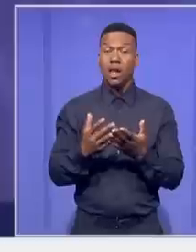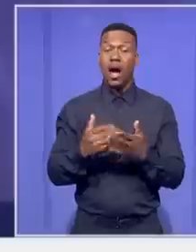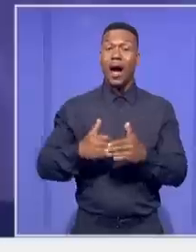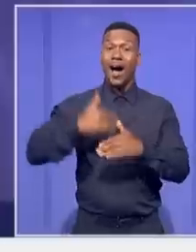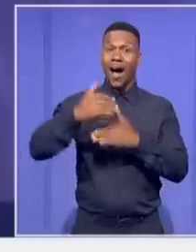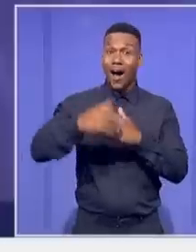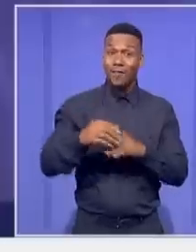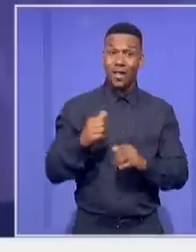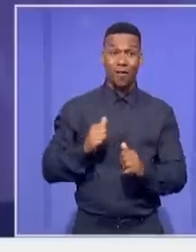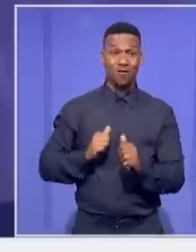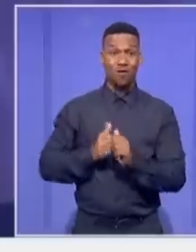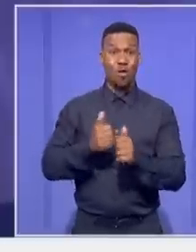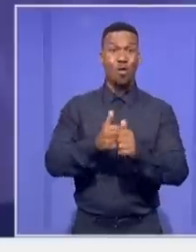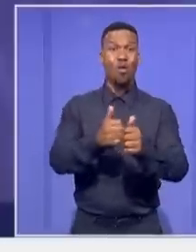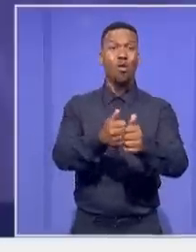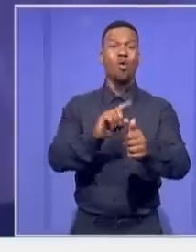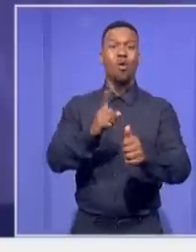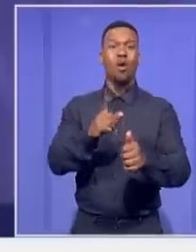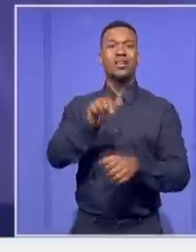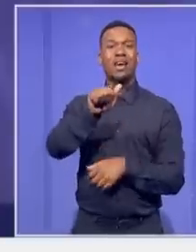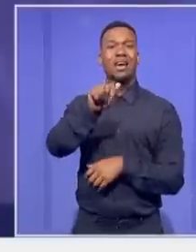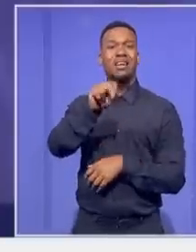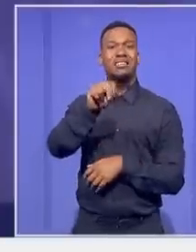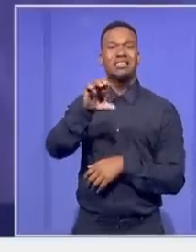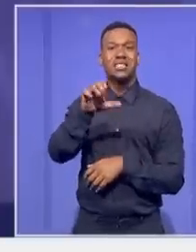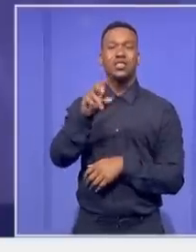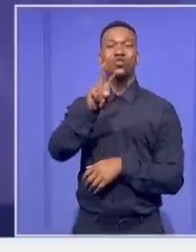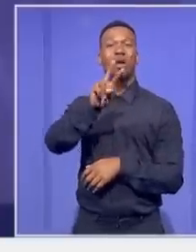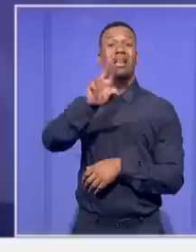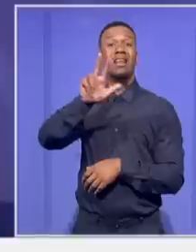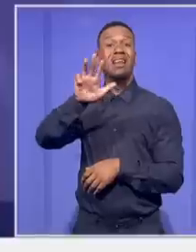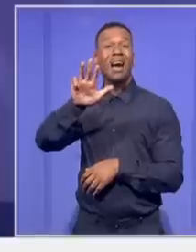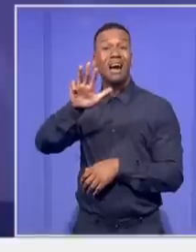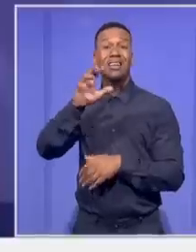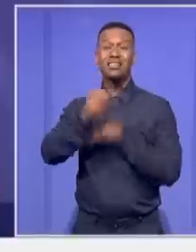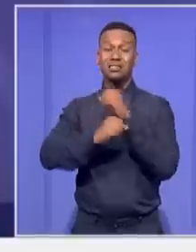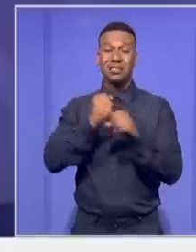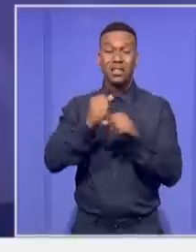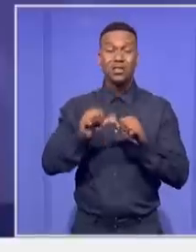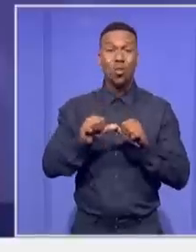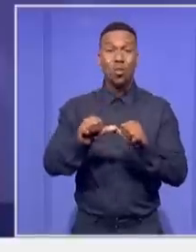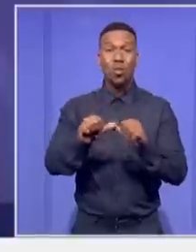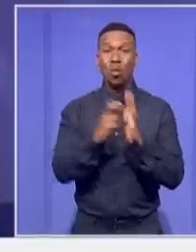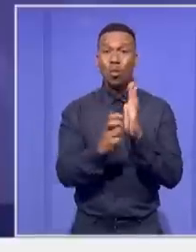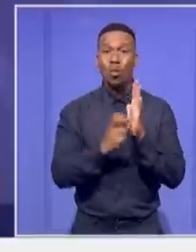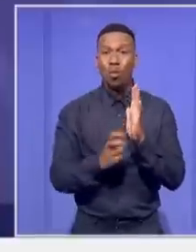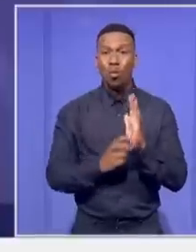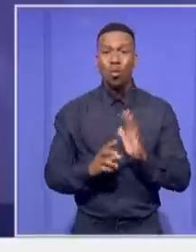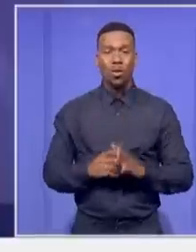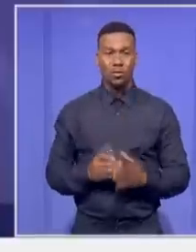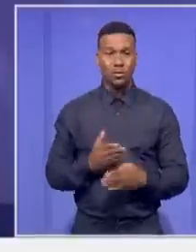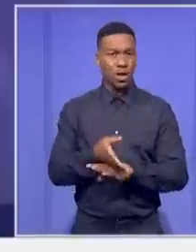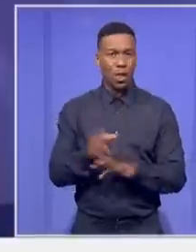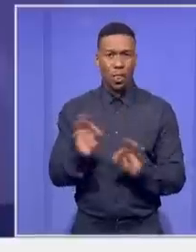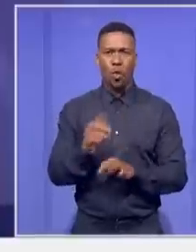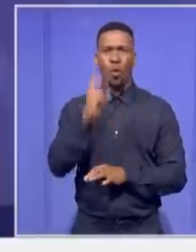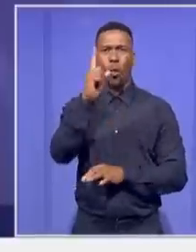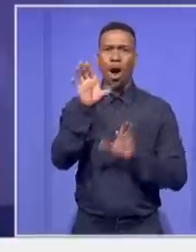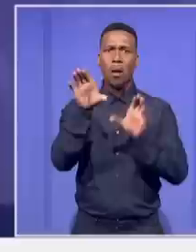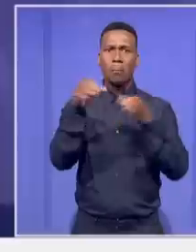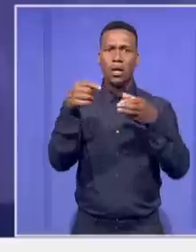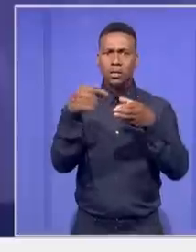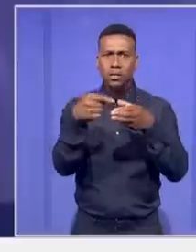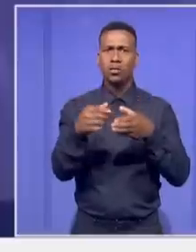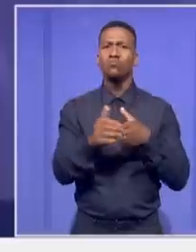of uninterrupted ANC rule. Three quarters of a century of one-party rule has